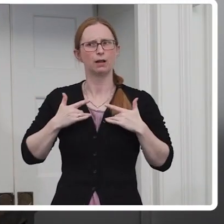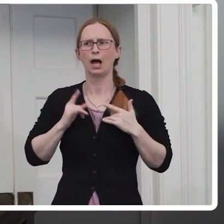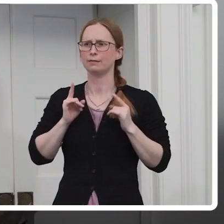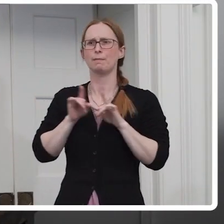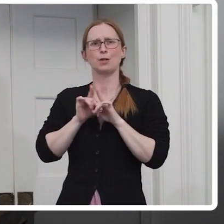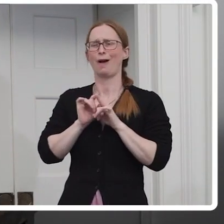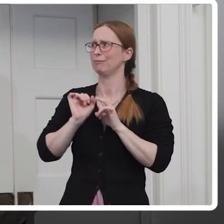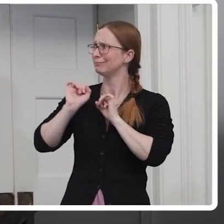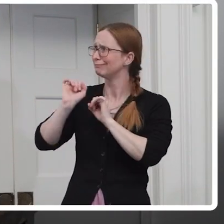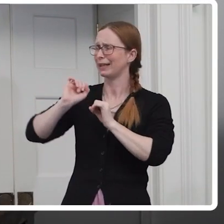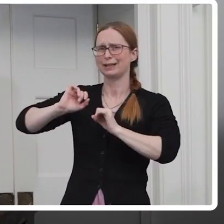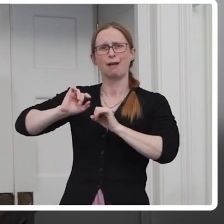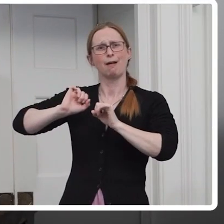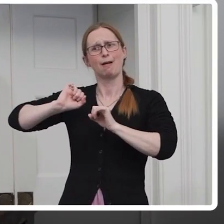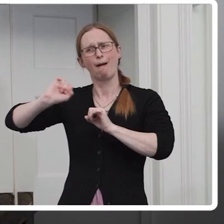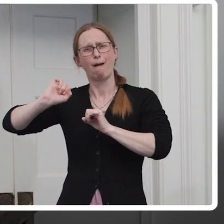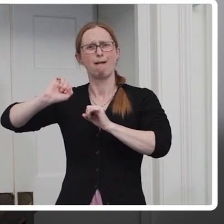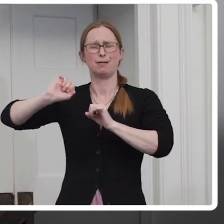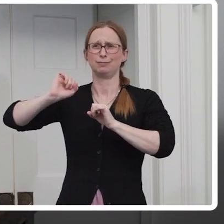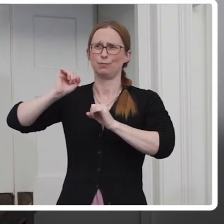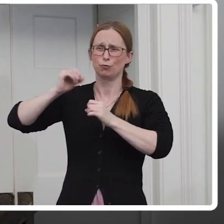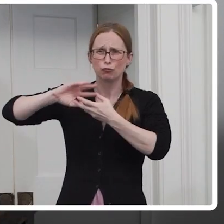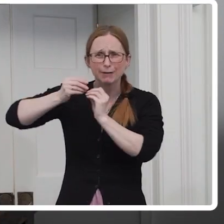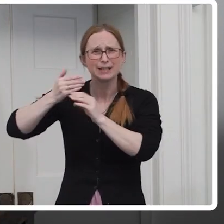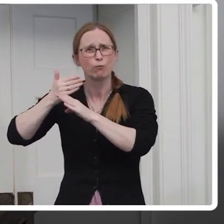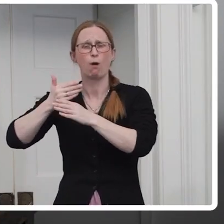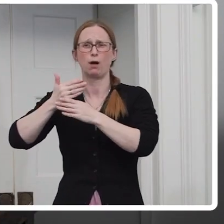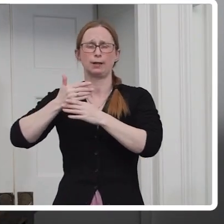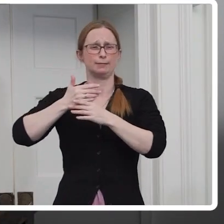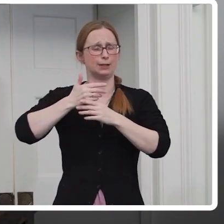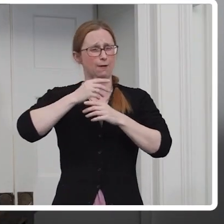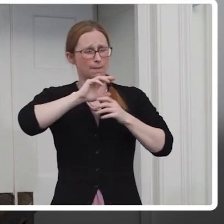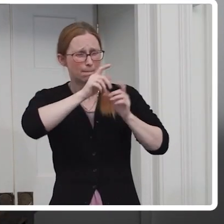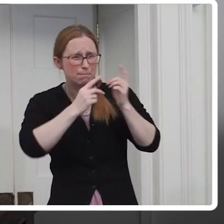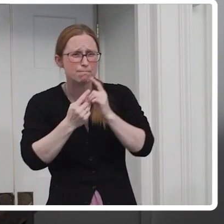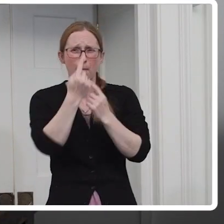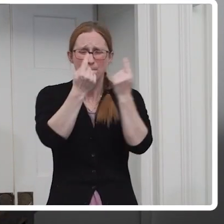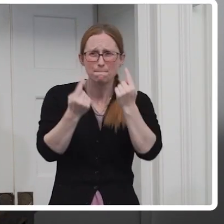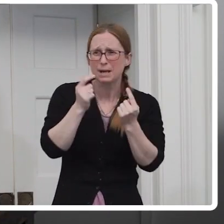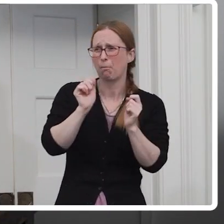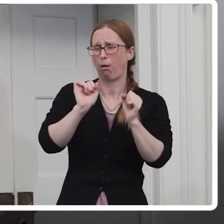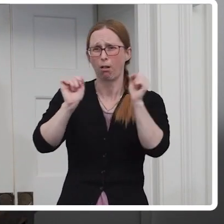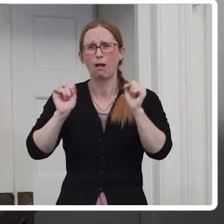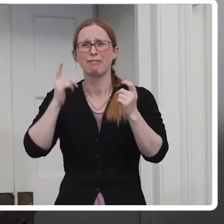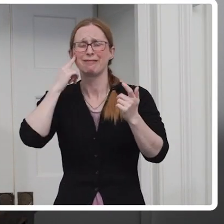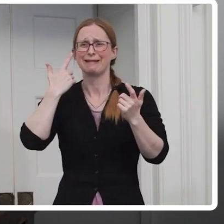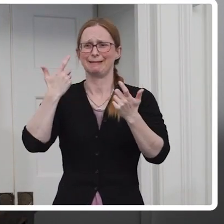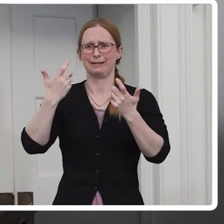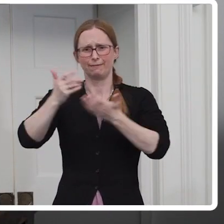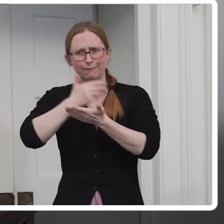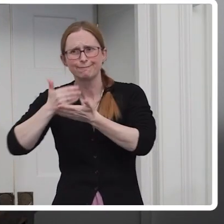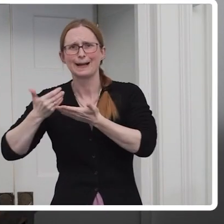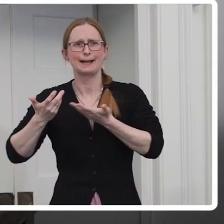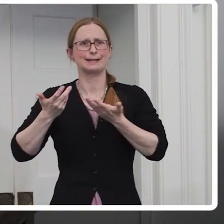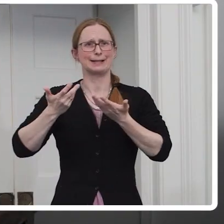on the other hand, the creative work of drawing together fragments or ideas and people, and thinking about the